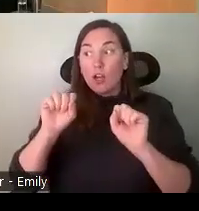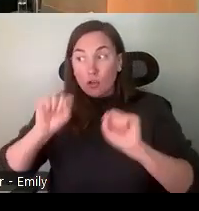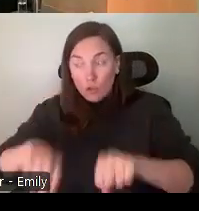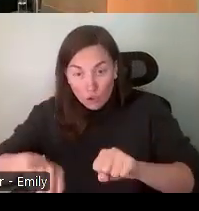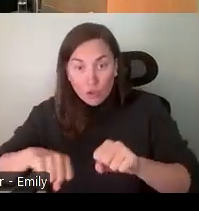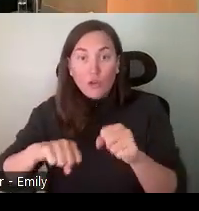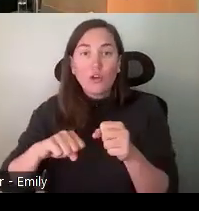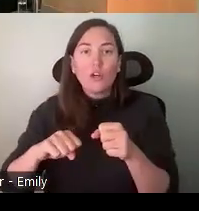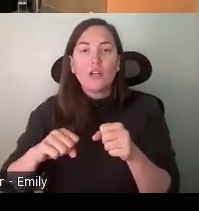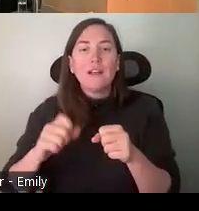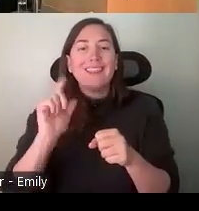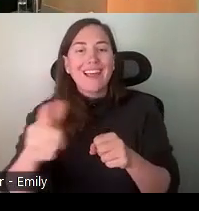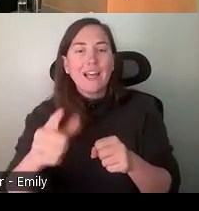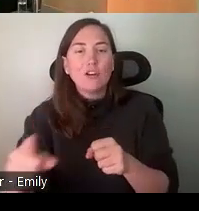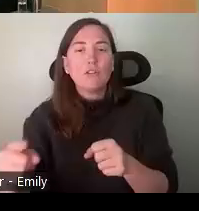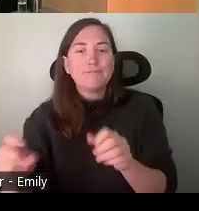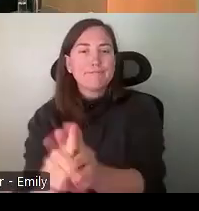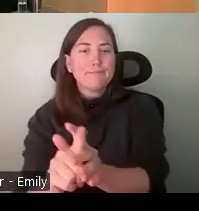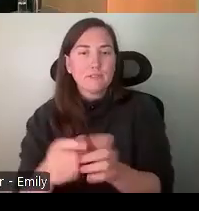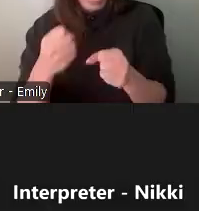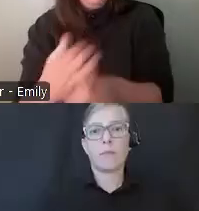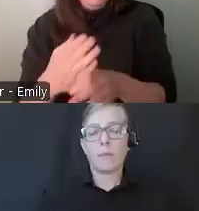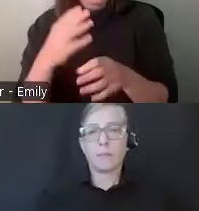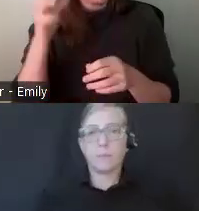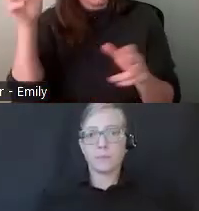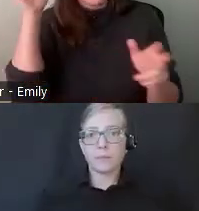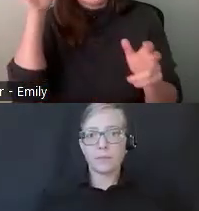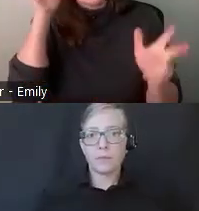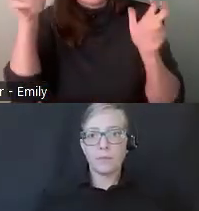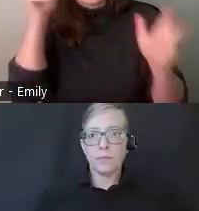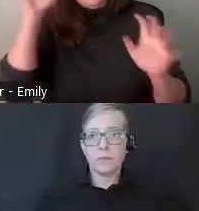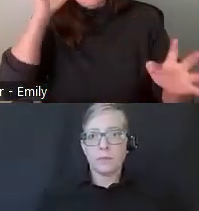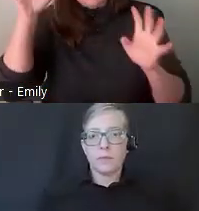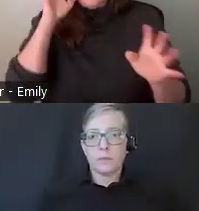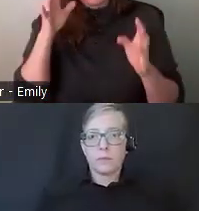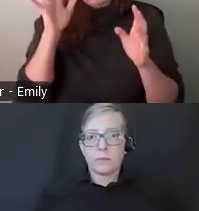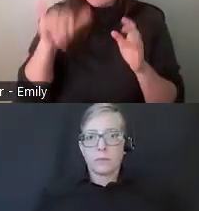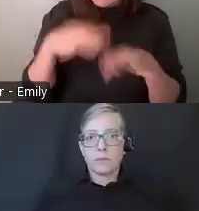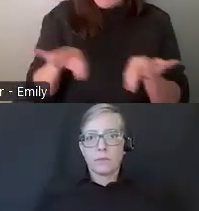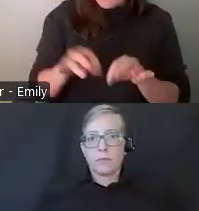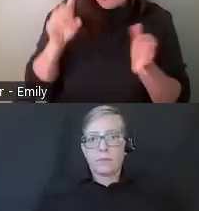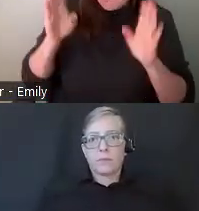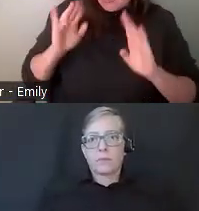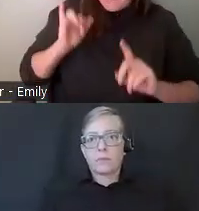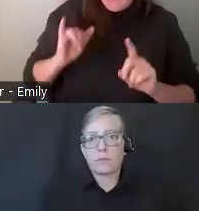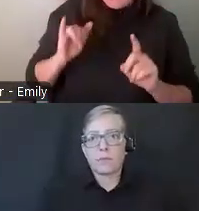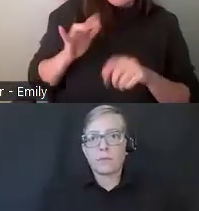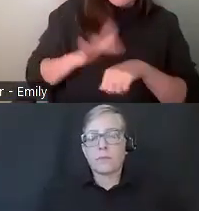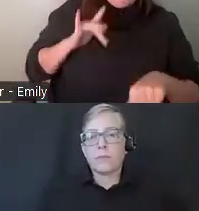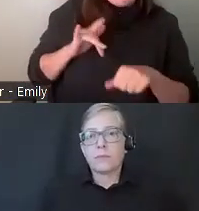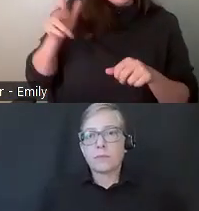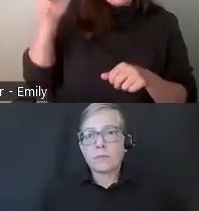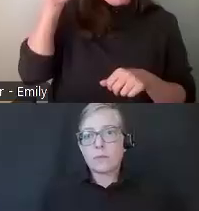auditory hallucinations. That's the idea with those early auditory processing impairments. Remember, I talked about how there